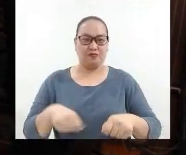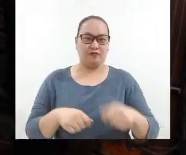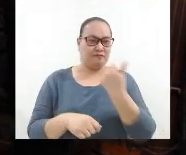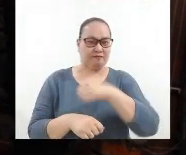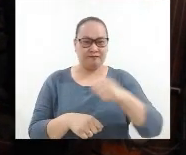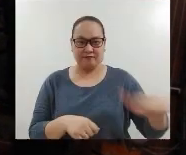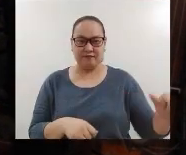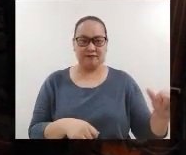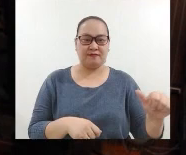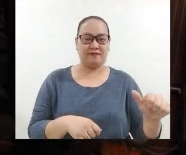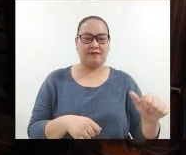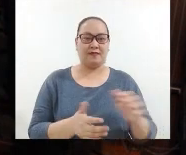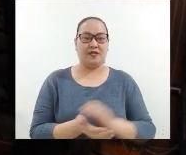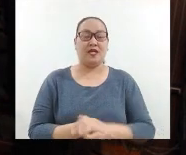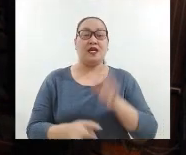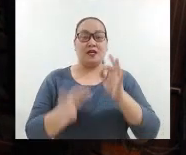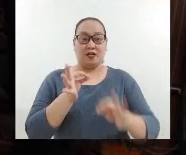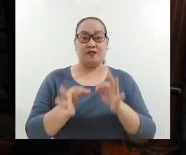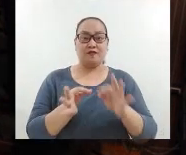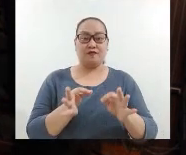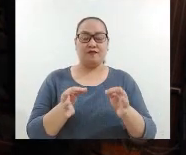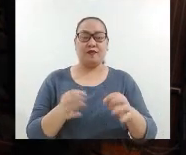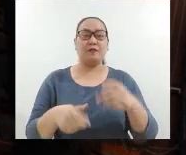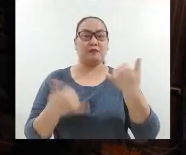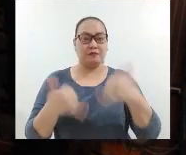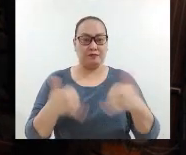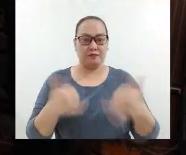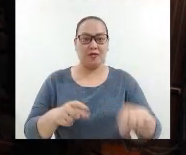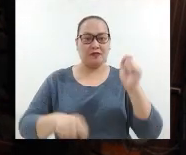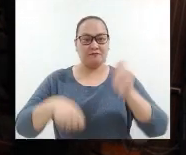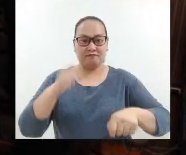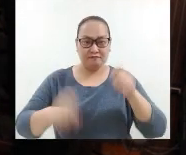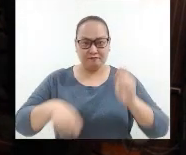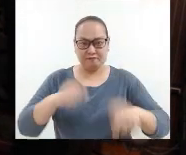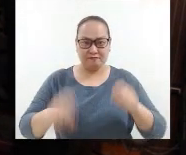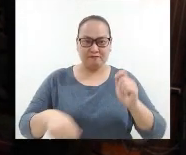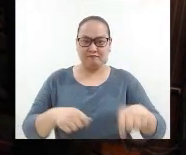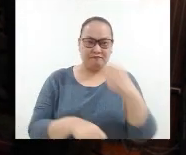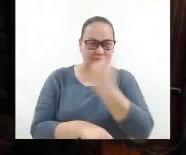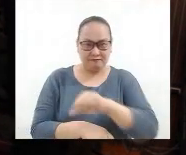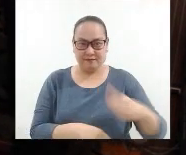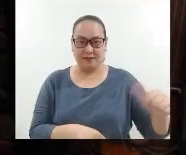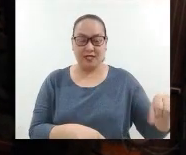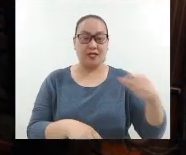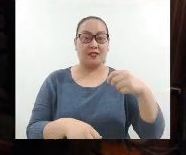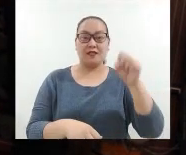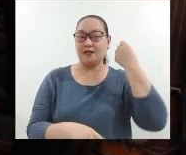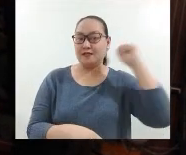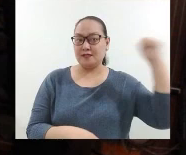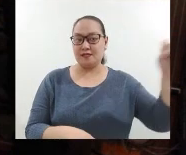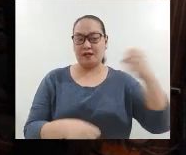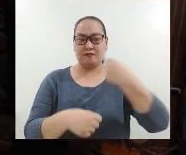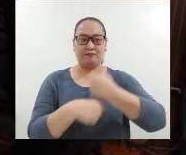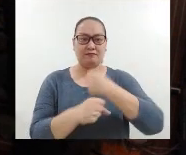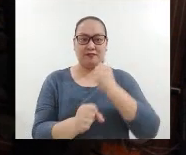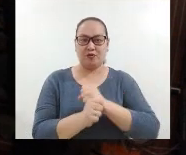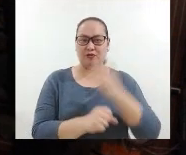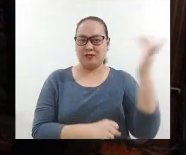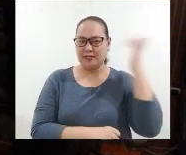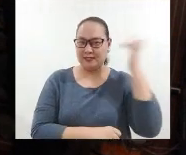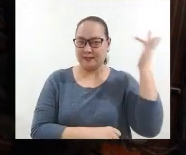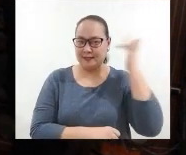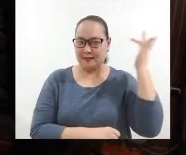If you're going to play these instruments out of nowhere, the sound being produced becomes unpleasant.